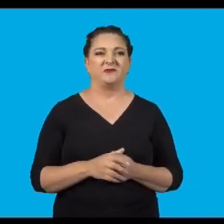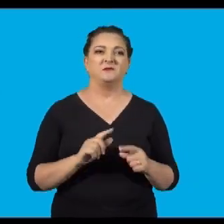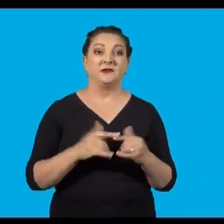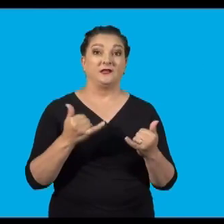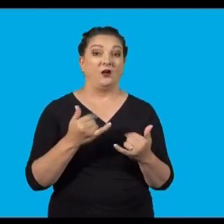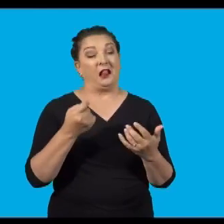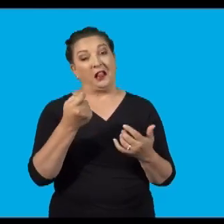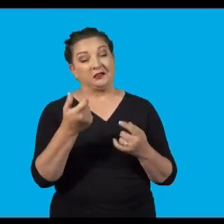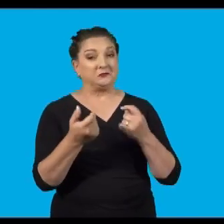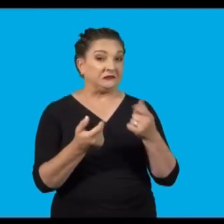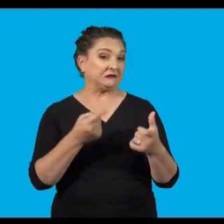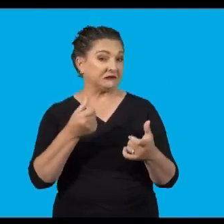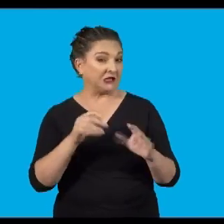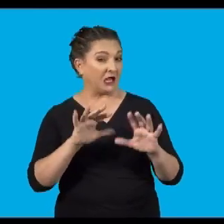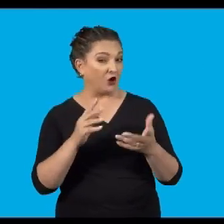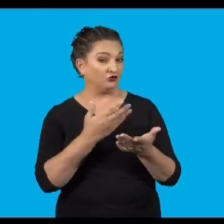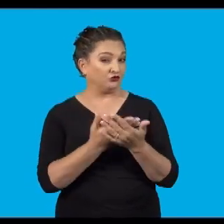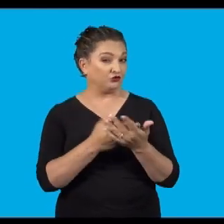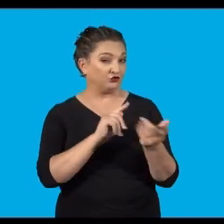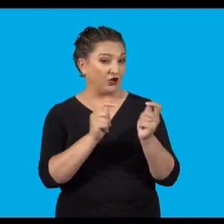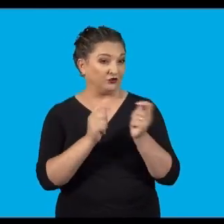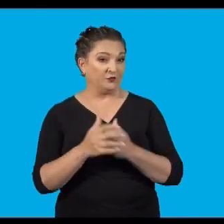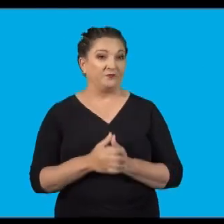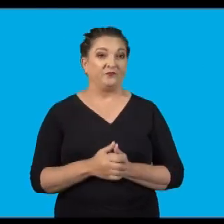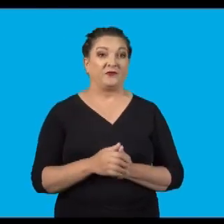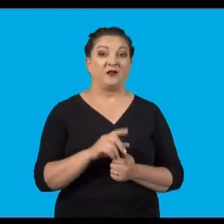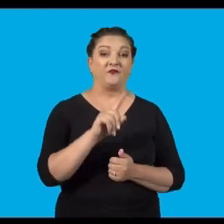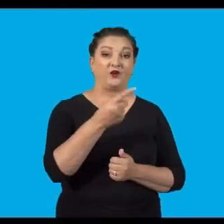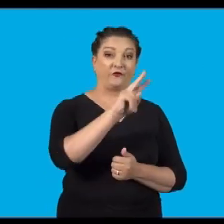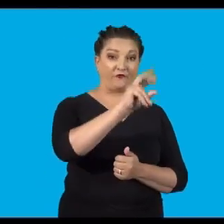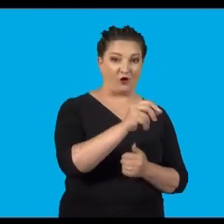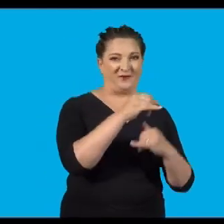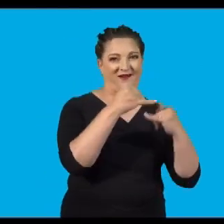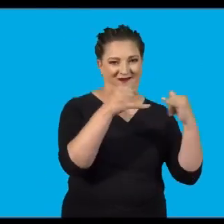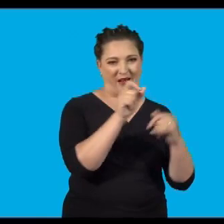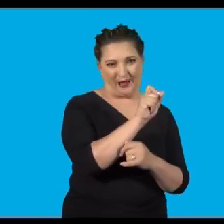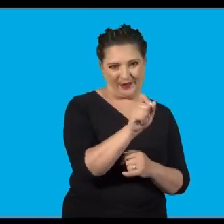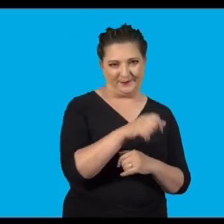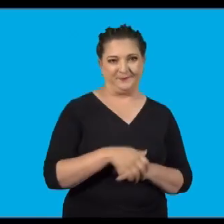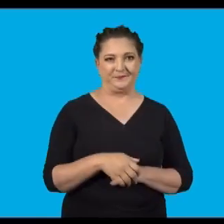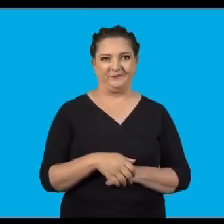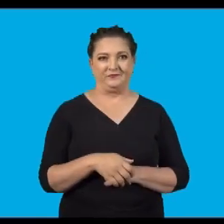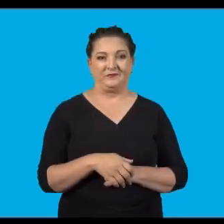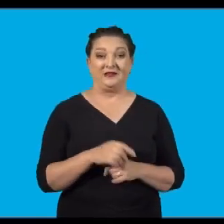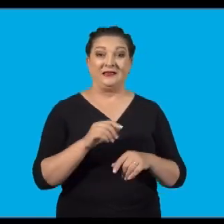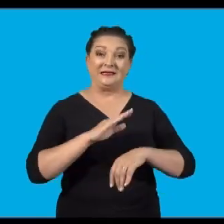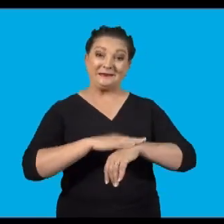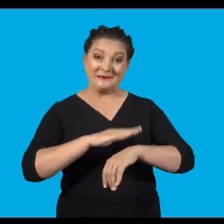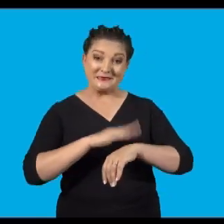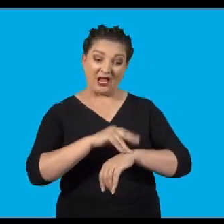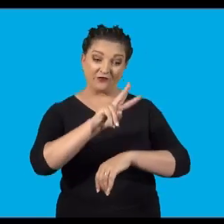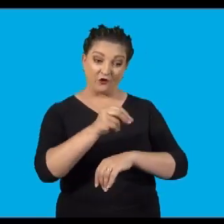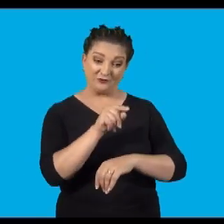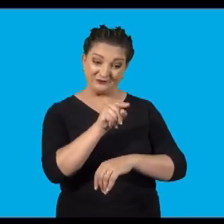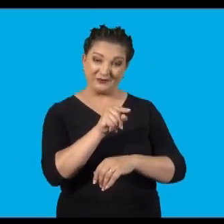hints for changing sentences into passive voice. Number one, first underline your verb, right? Then keep